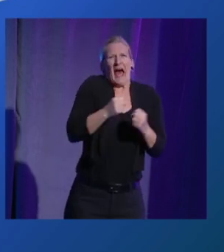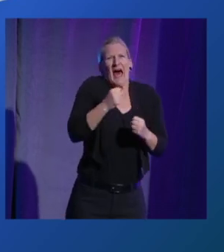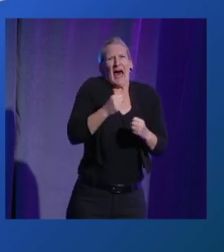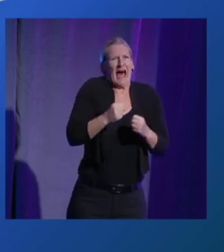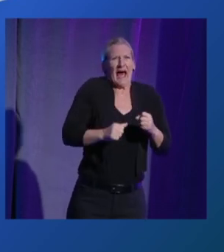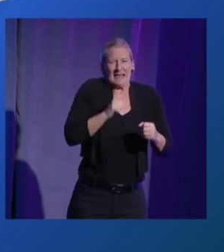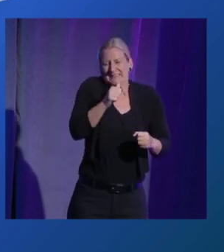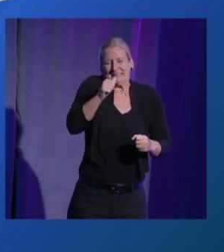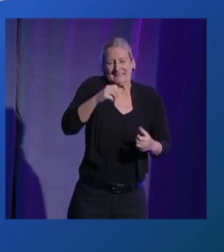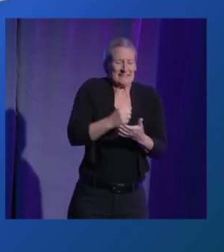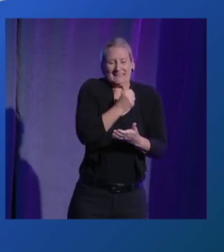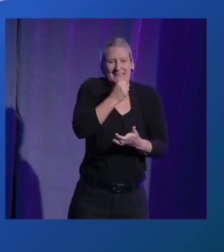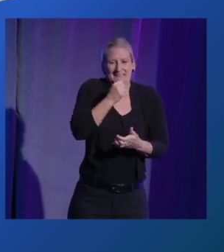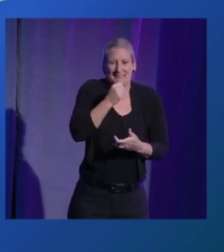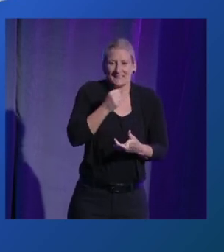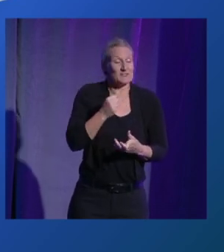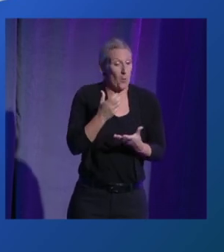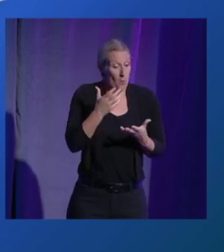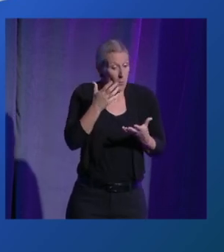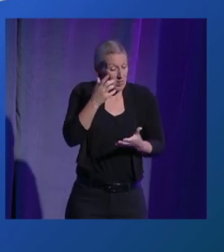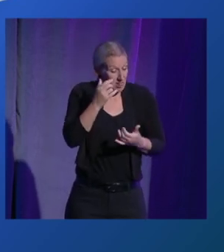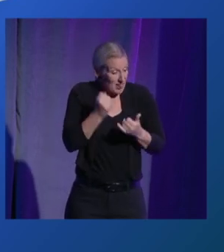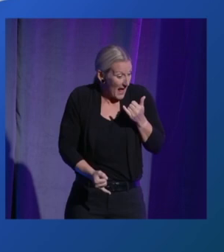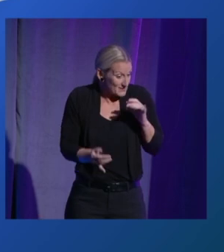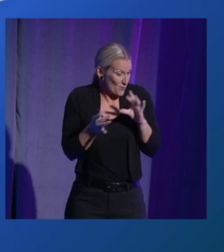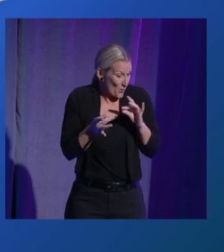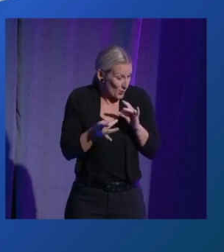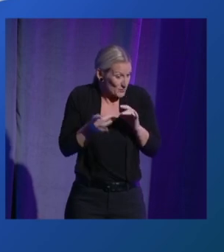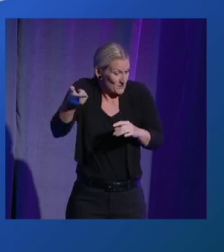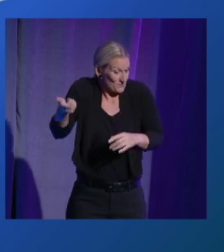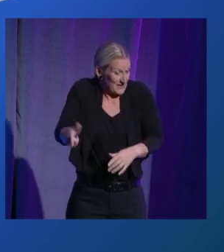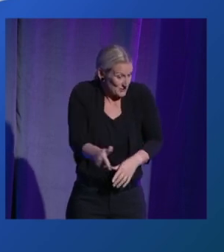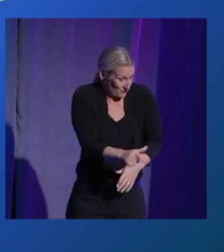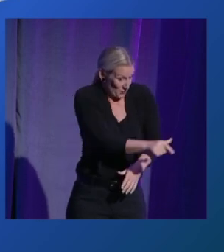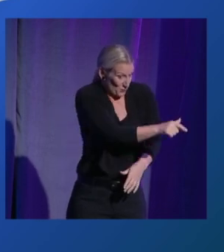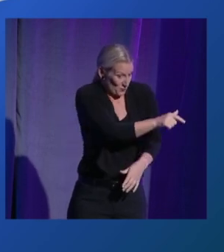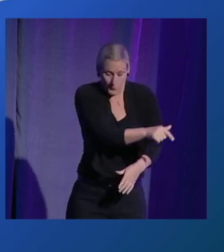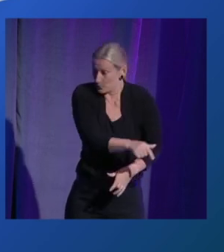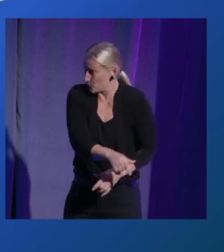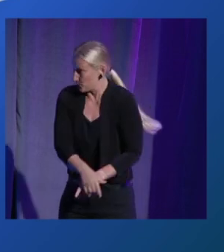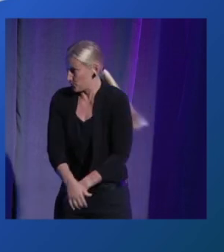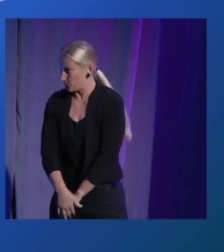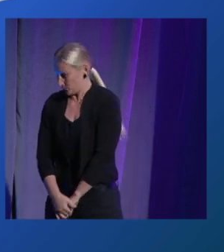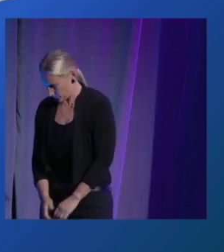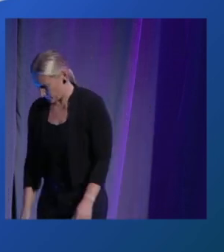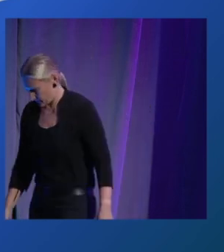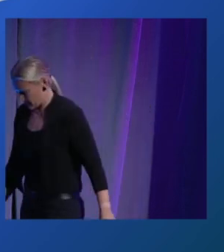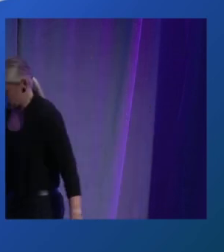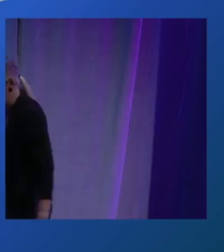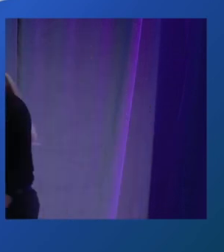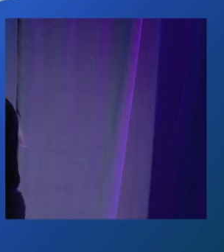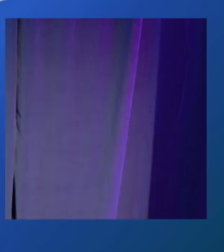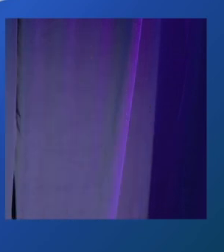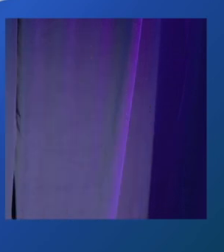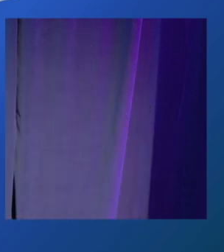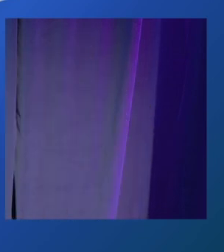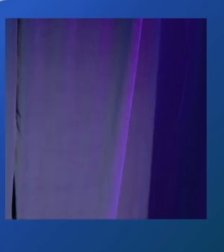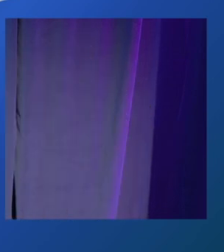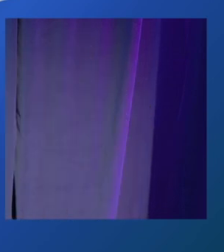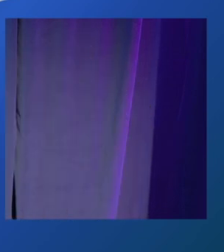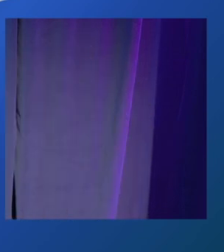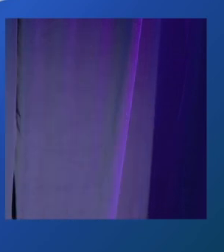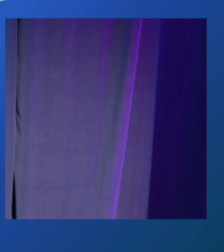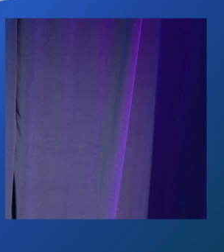do you want to leave this group with uh as as we close out this panel and this this incredible day that